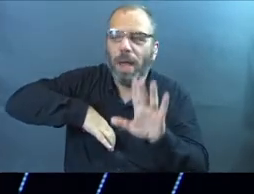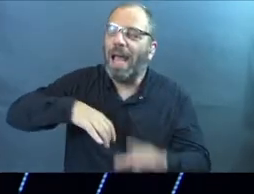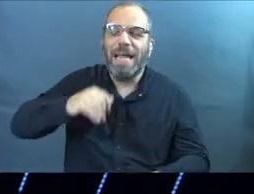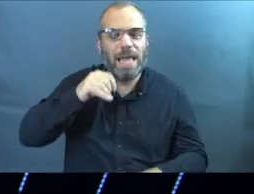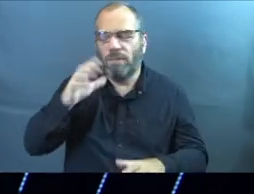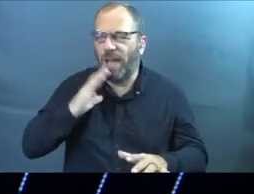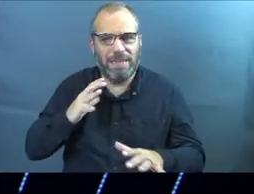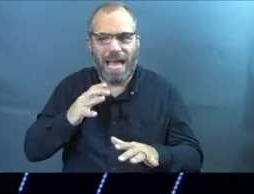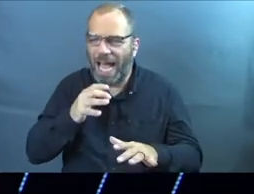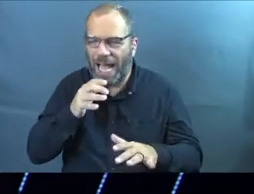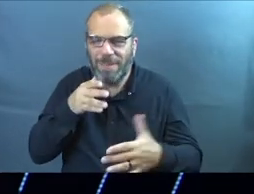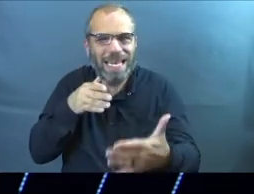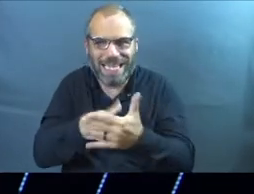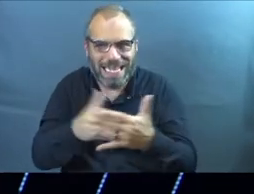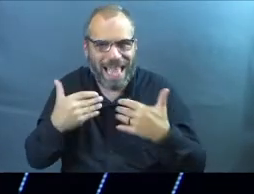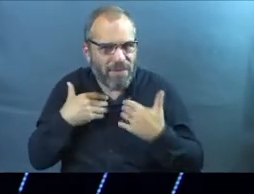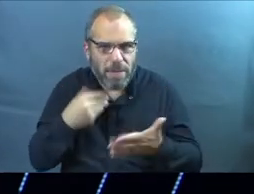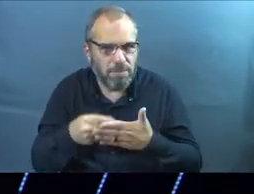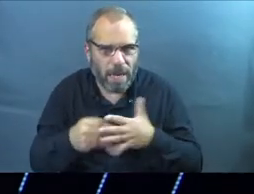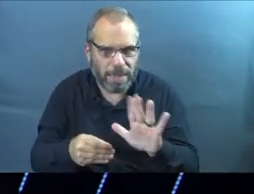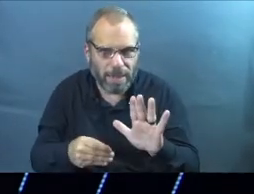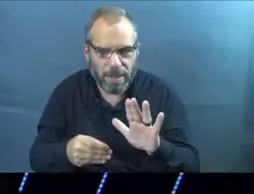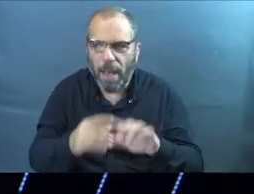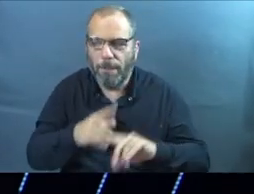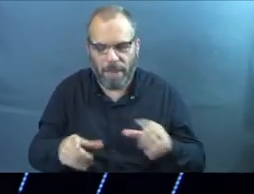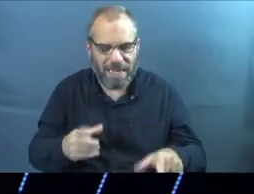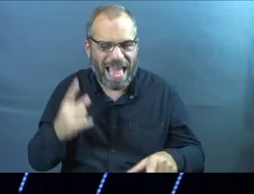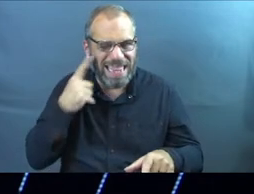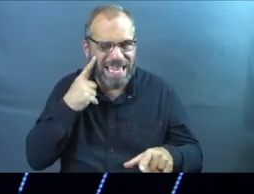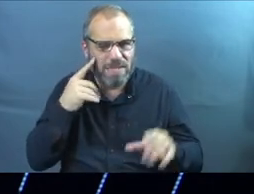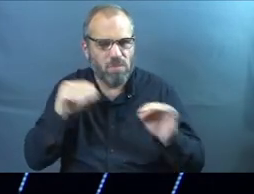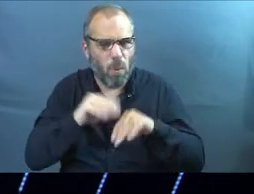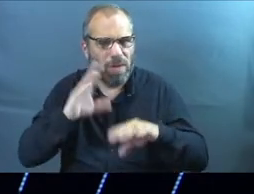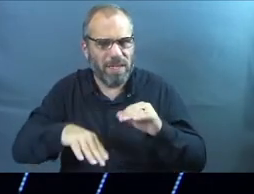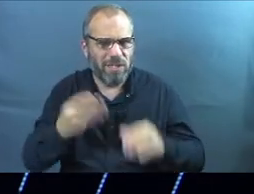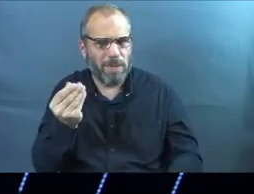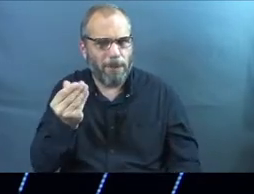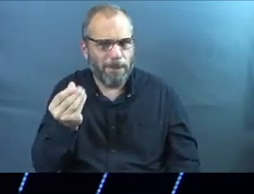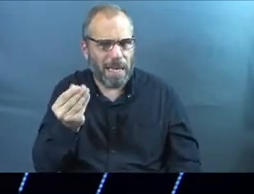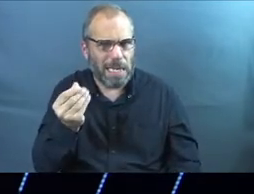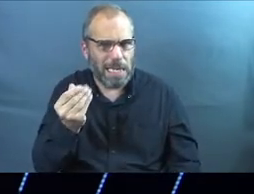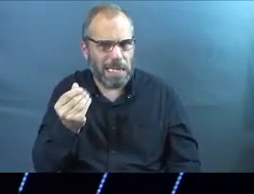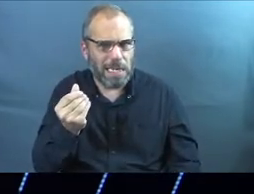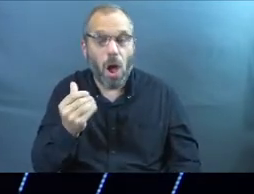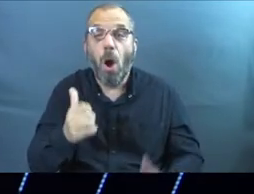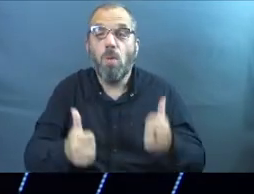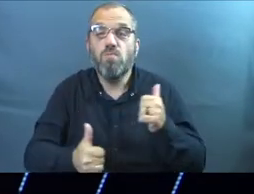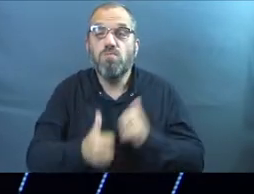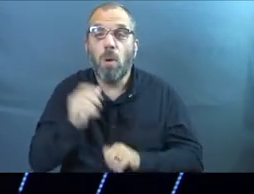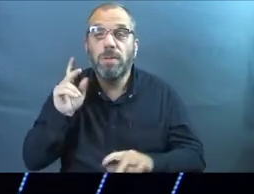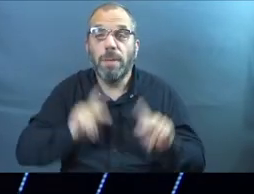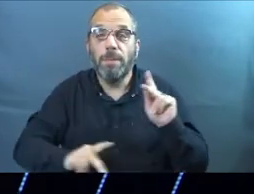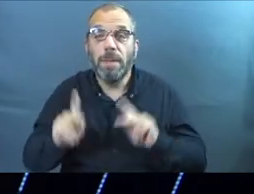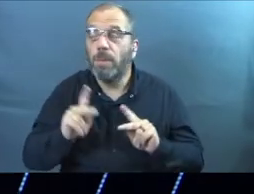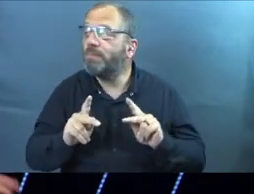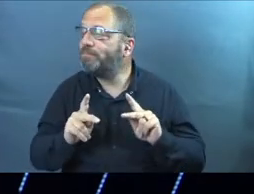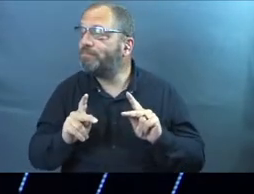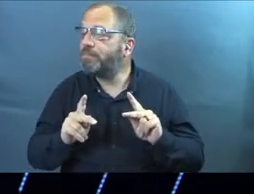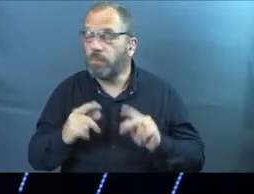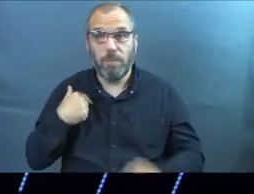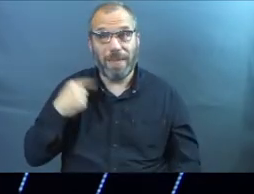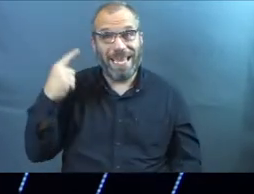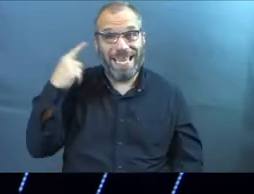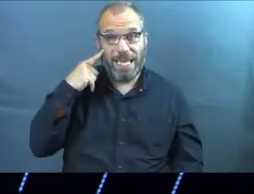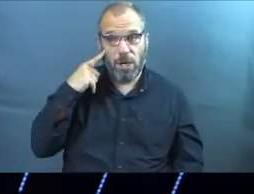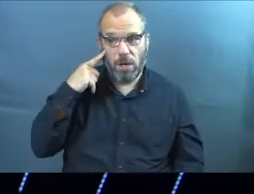not anti-money, by the way. That's not the point. But I think it's much, much bigger than this. Most people, when you